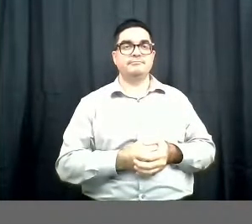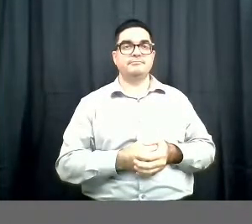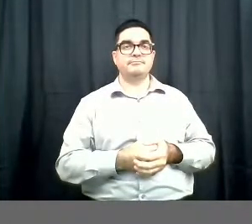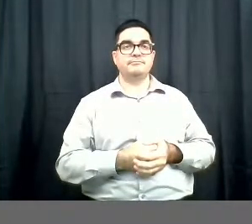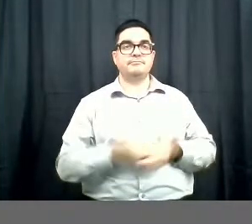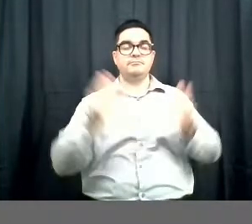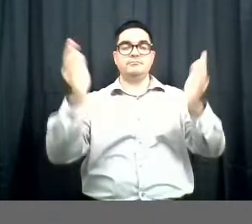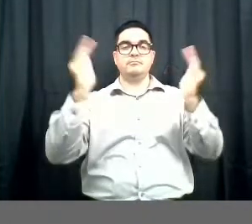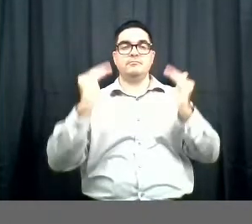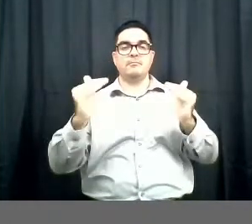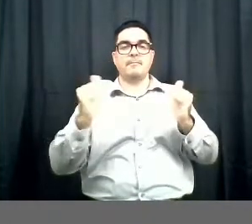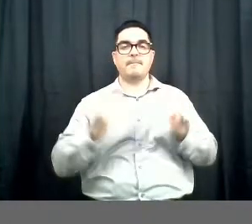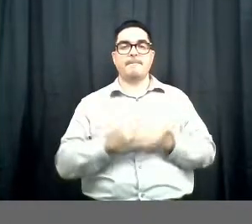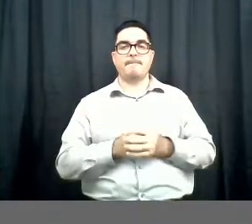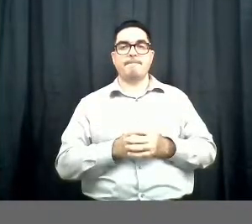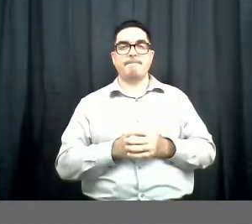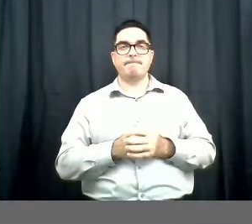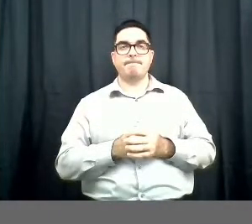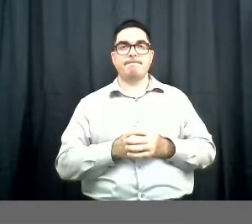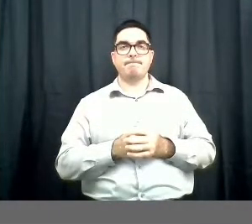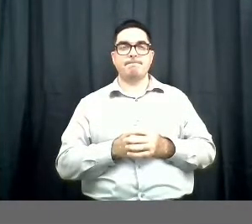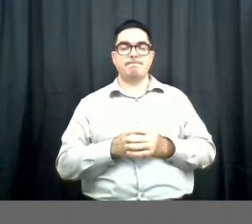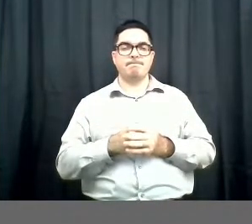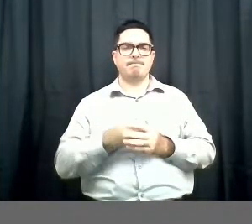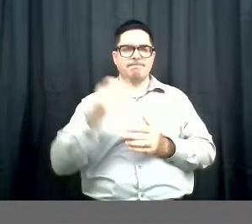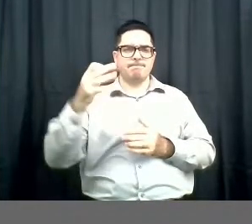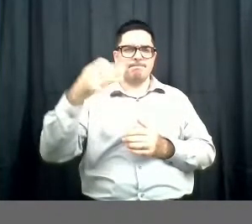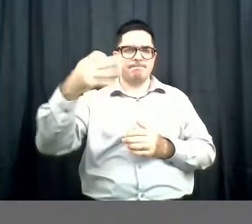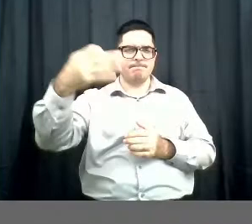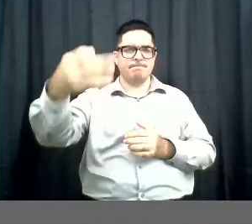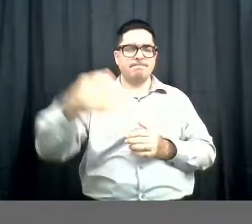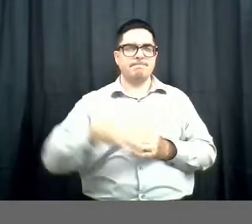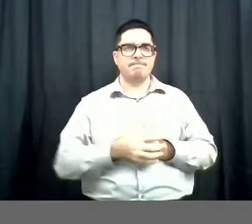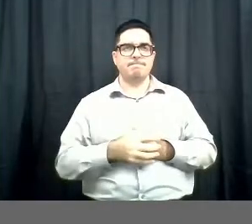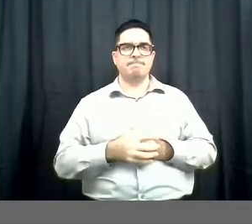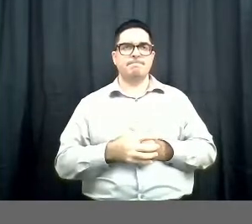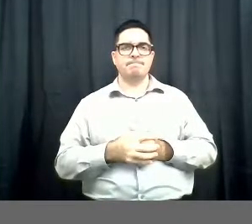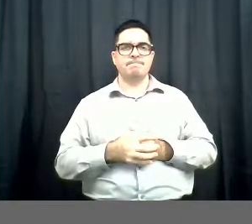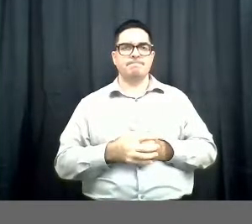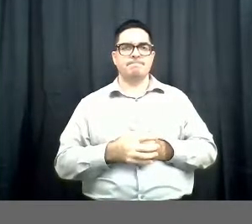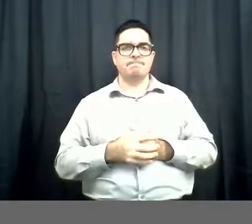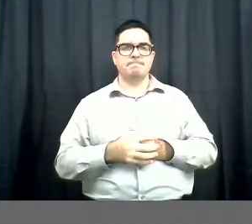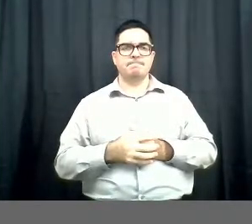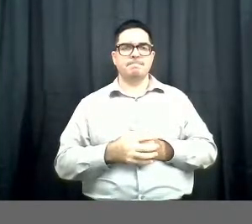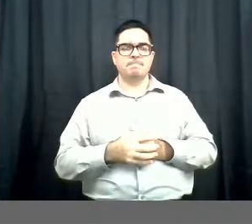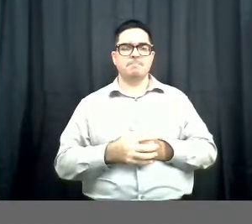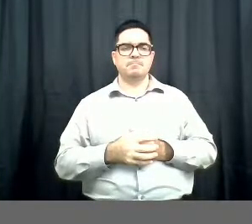I think we'll just move forward for the sake of time.